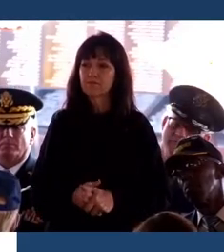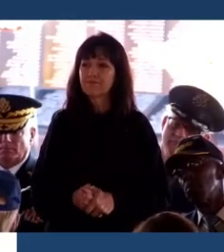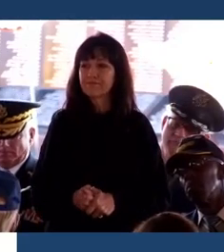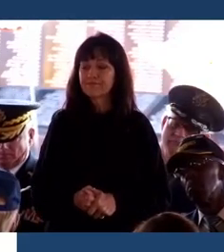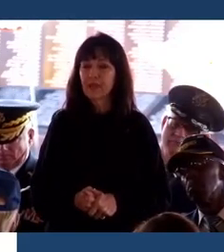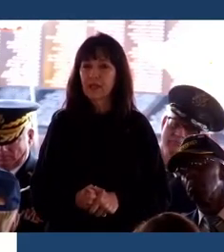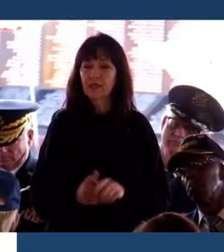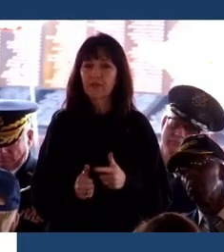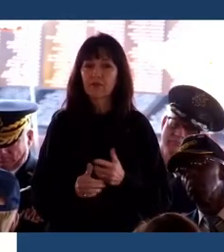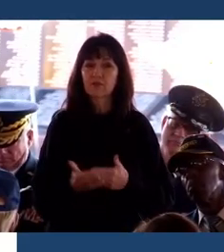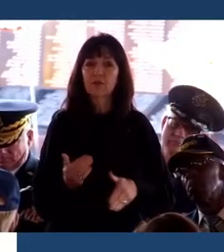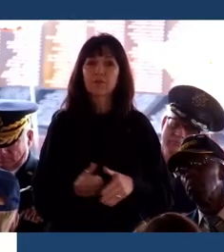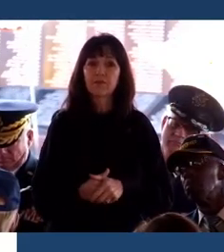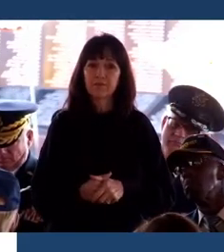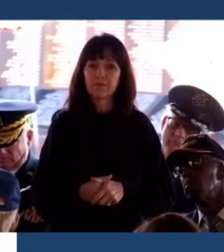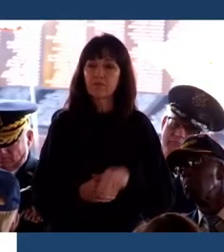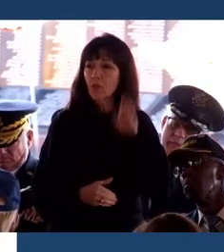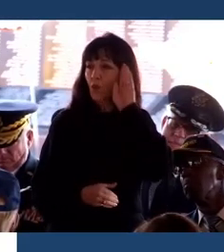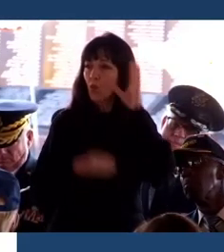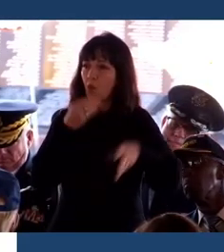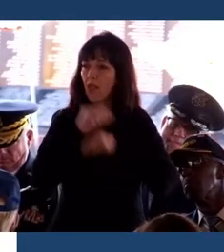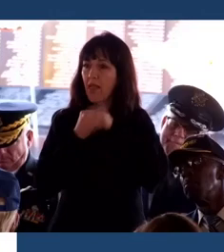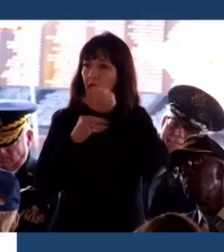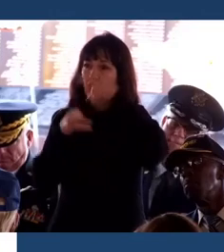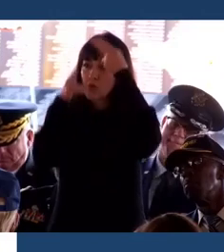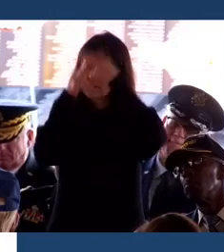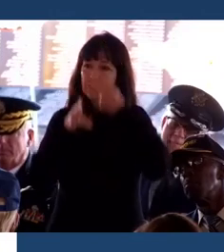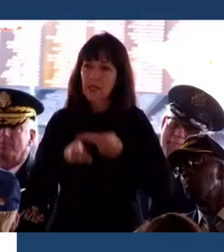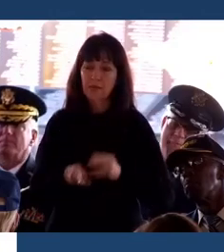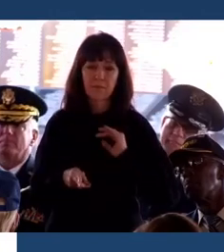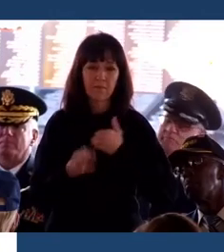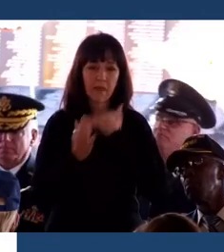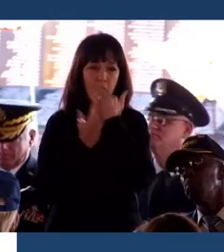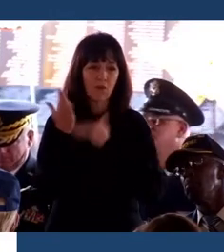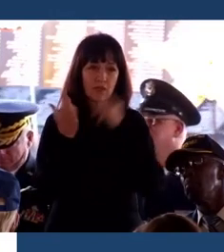Thank you. And we'll make sure we get those added to our list for next year.